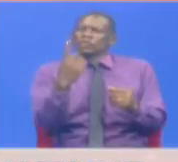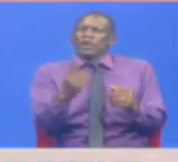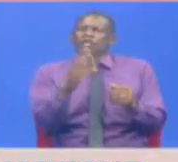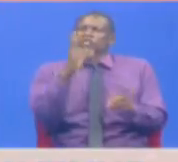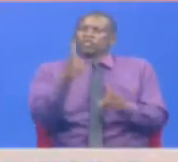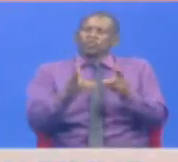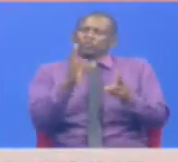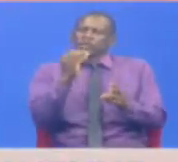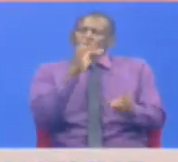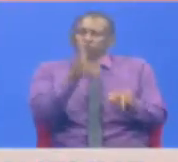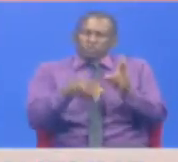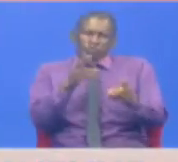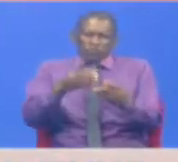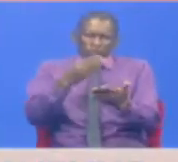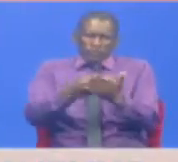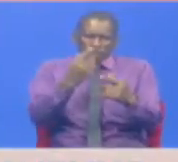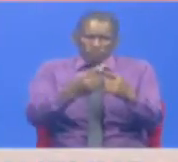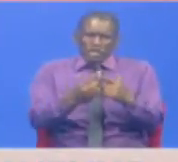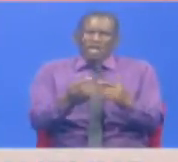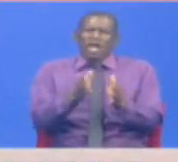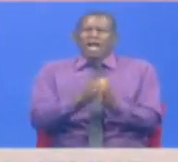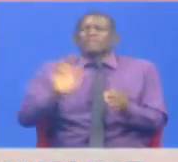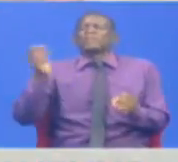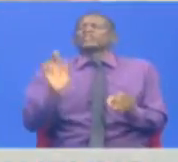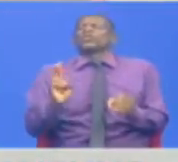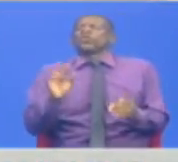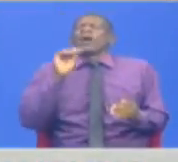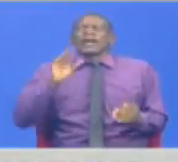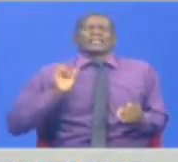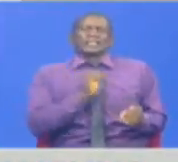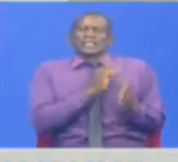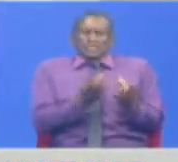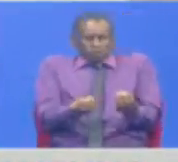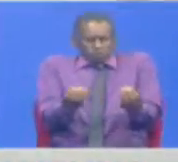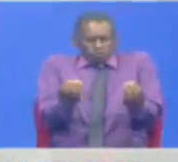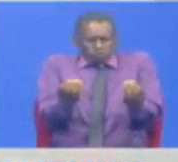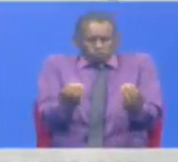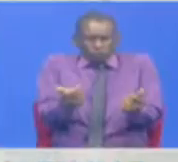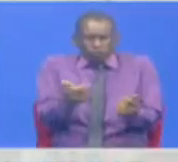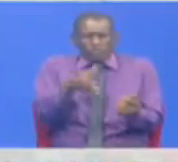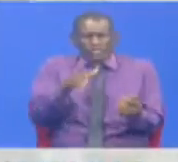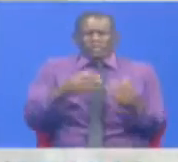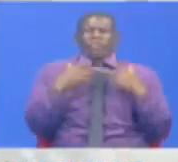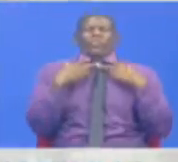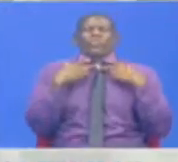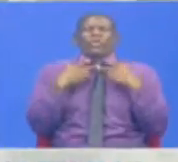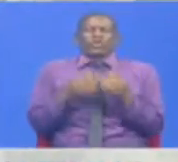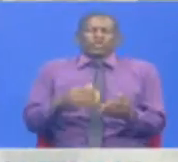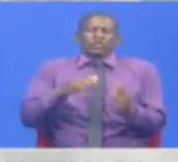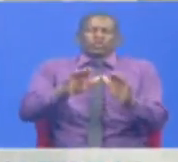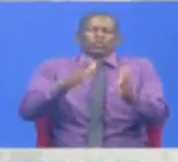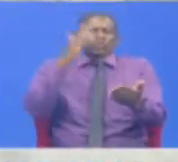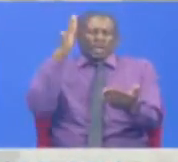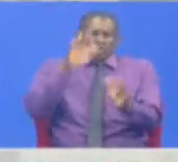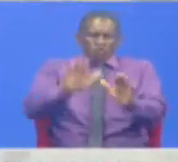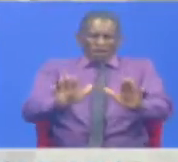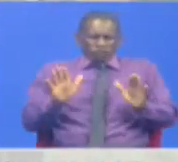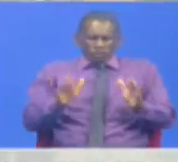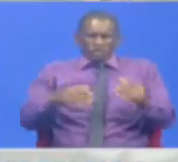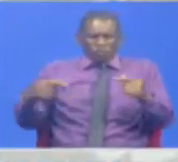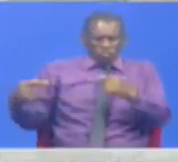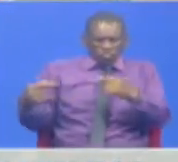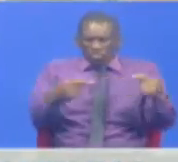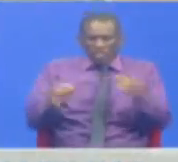senators to urgently resolve the stalemate to avoid disrupting services in the counties. Senators have,